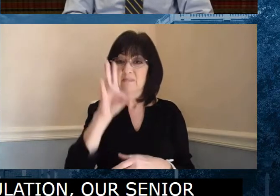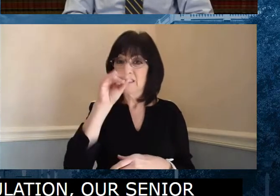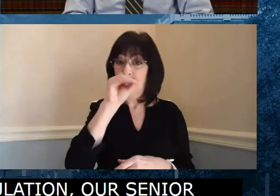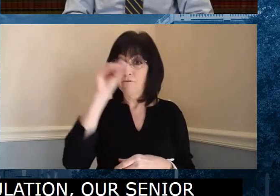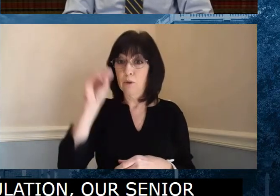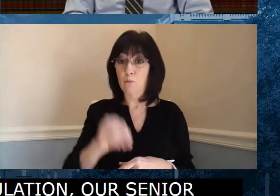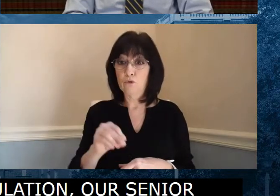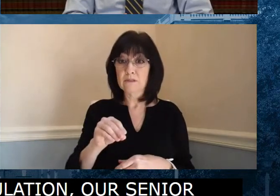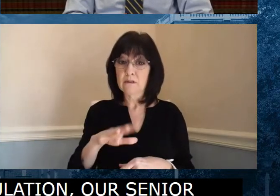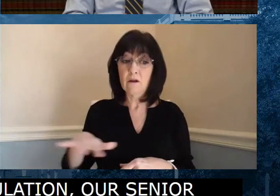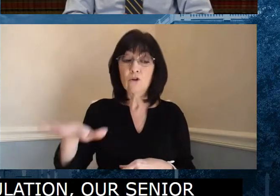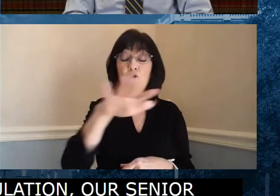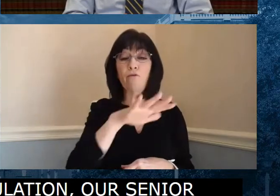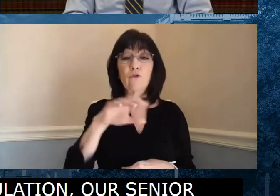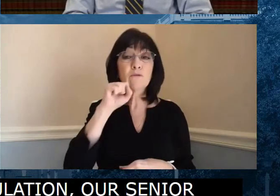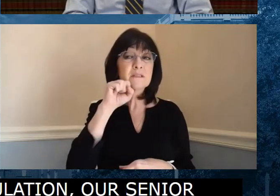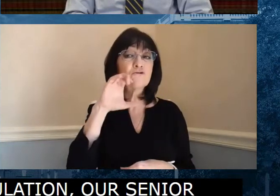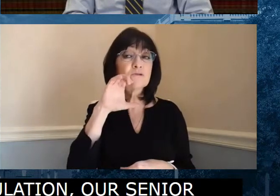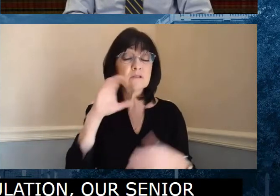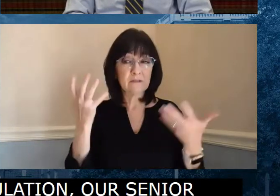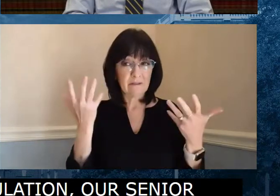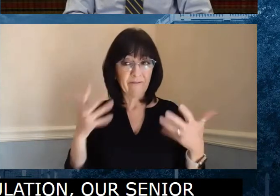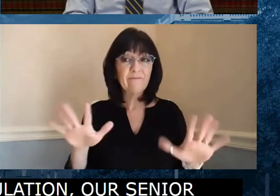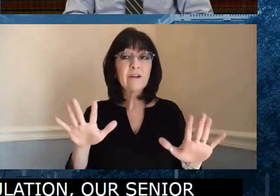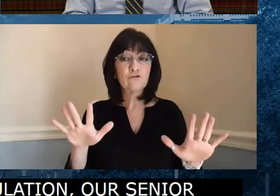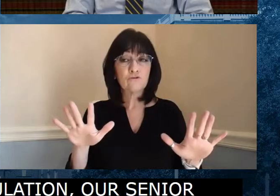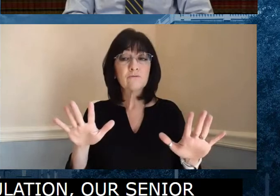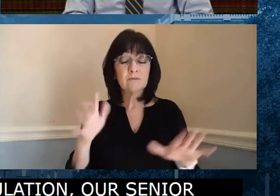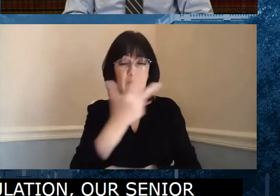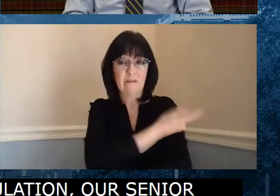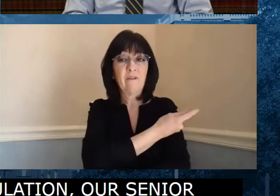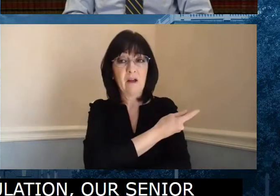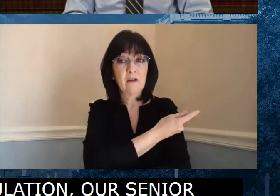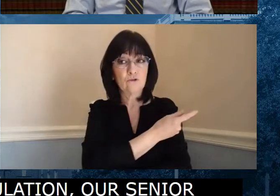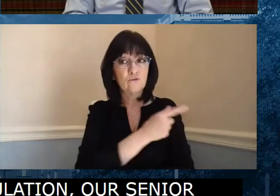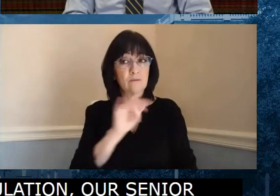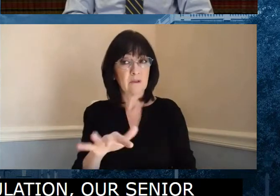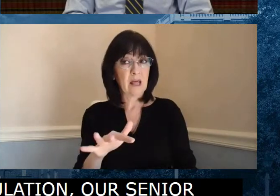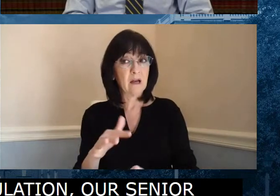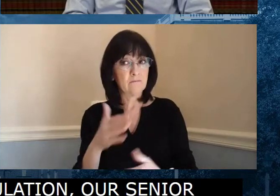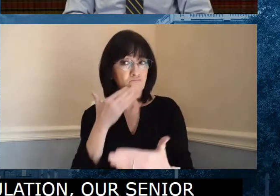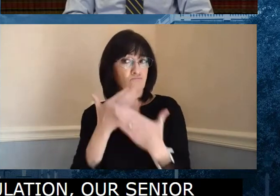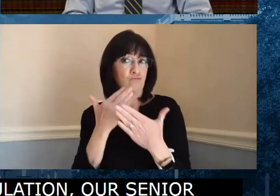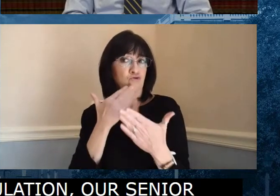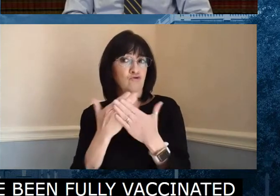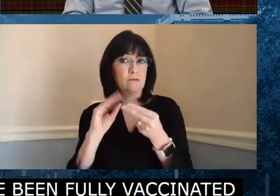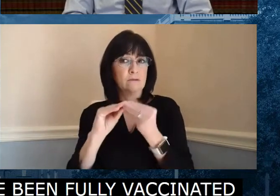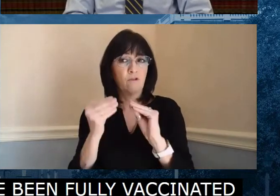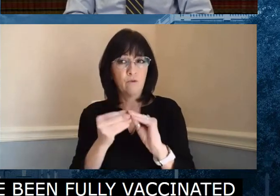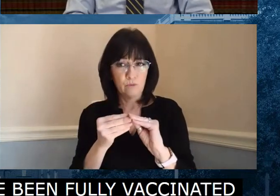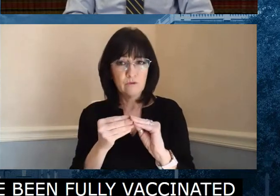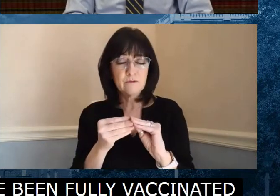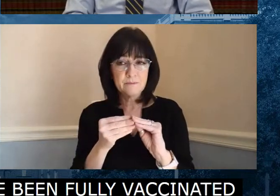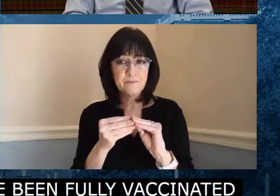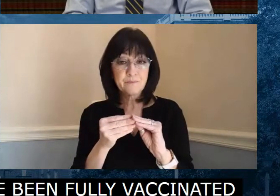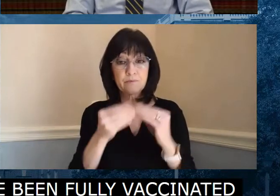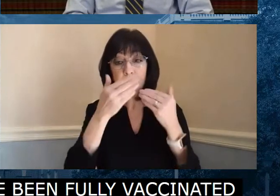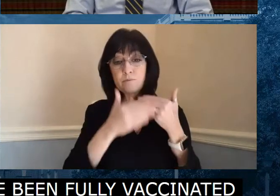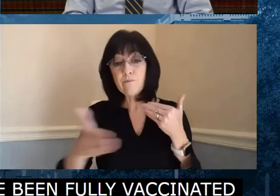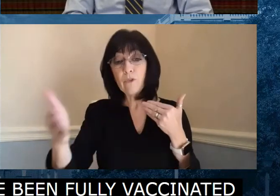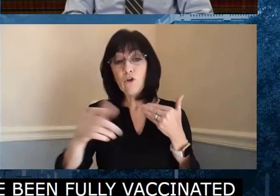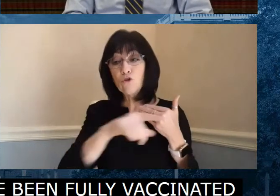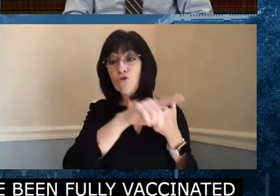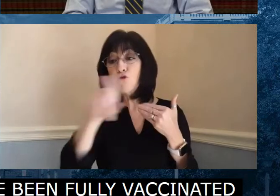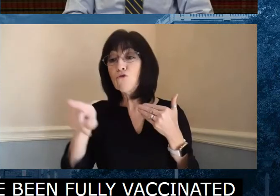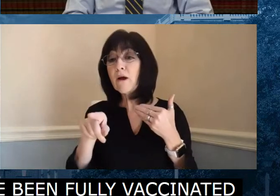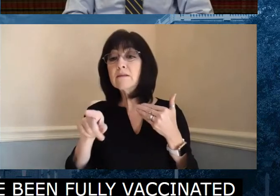over 70% fully vaccinated of that group, which was really good progress. Almost 50% of the rest of Delawareans, or total